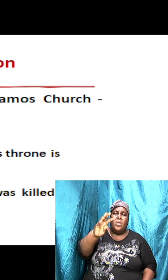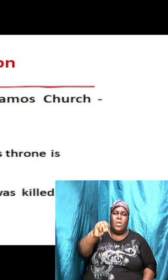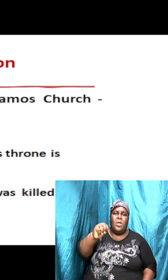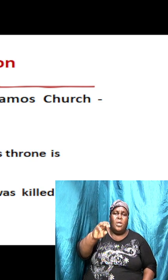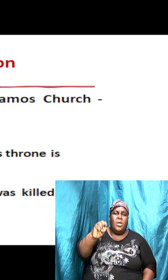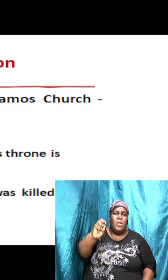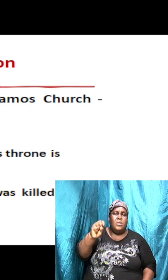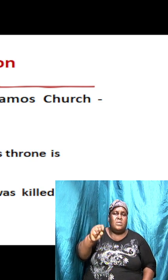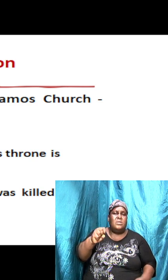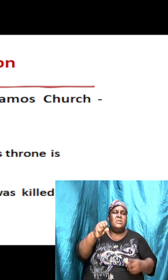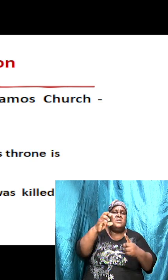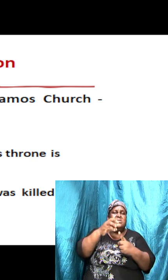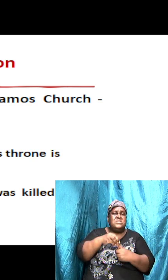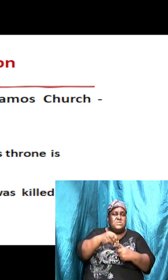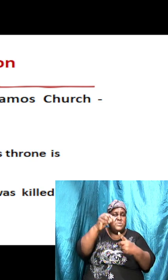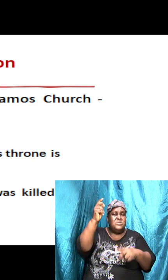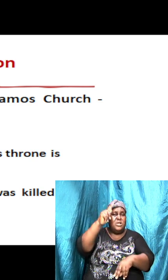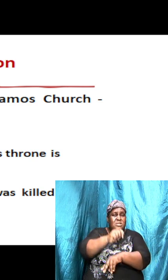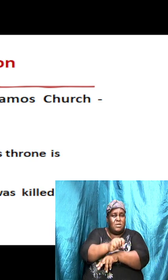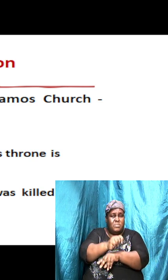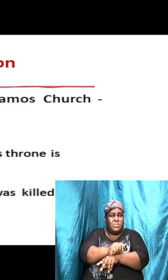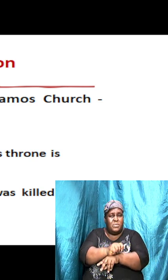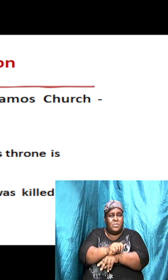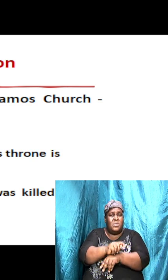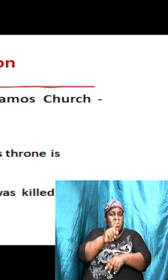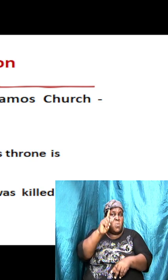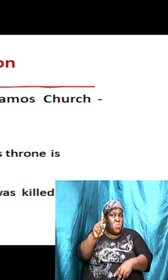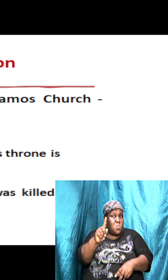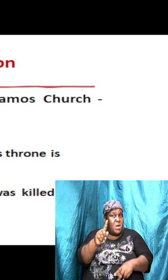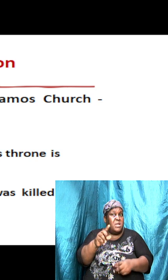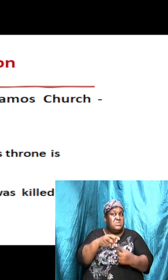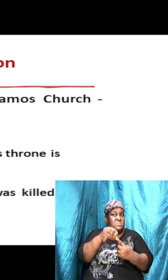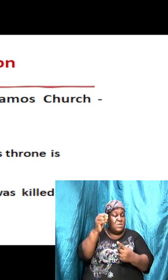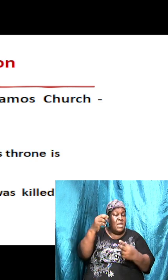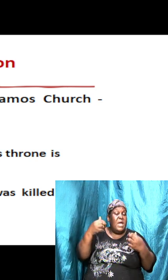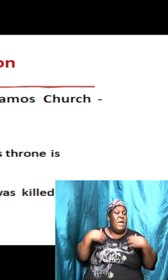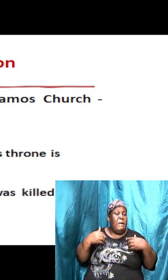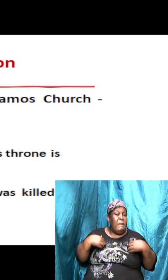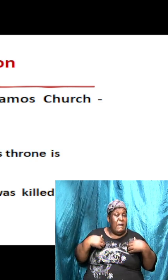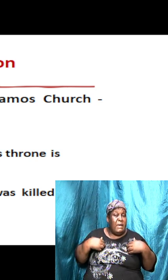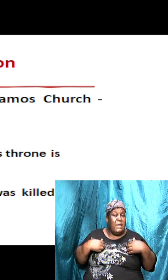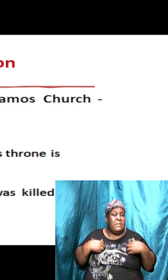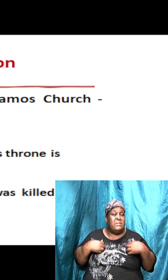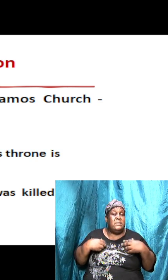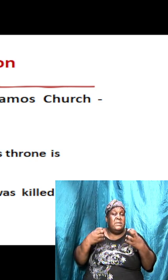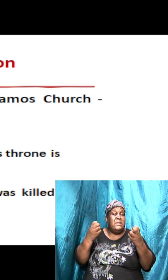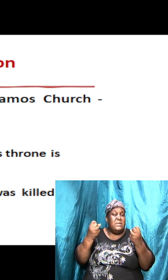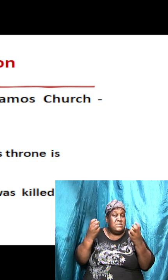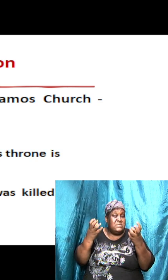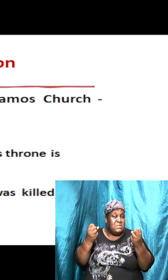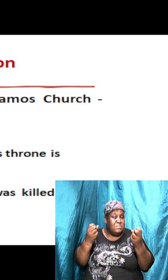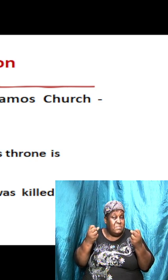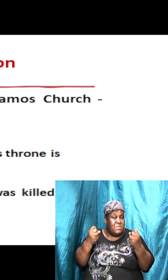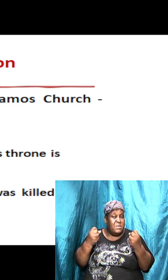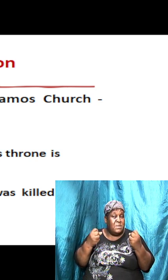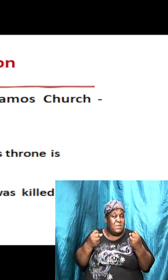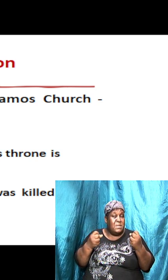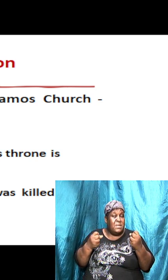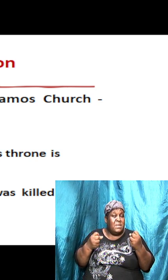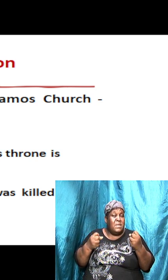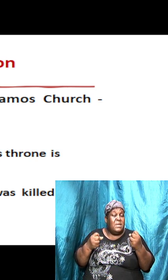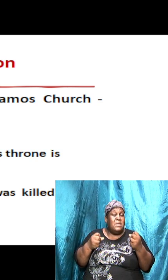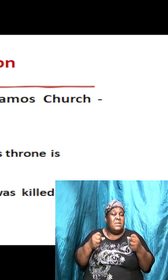temple, because there were many of them. But there was one in particular that had as its symbol, its